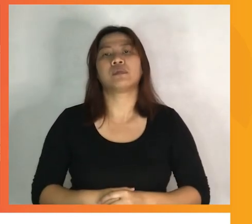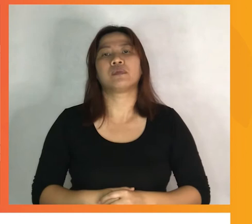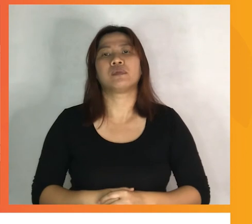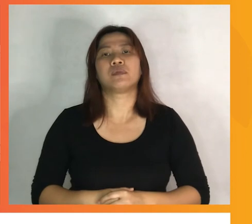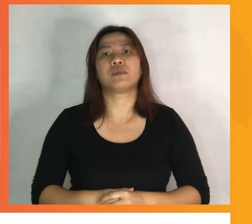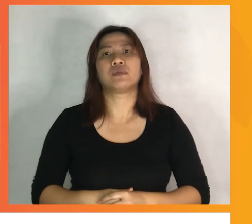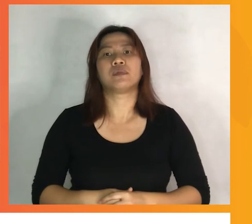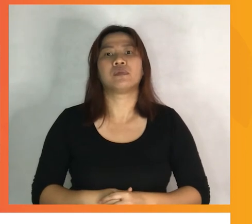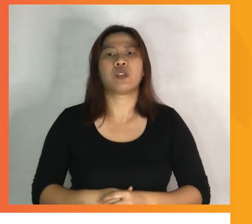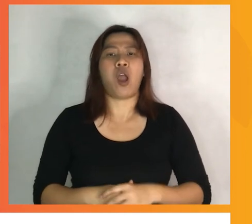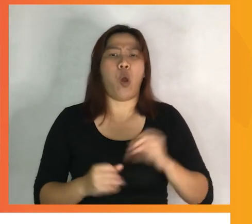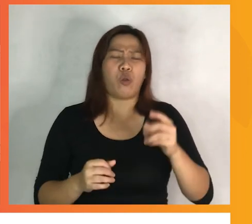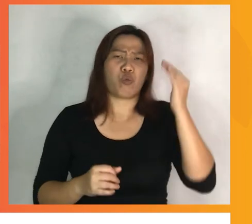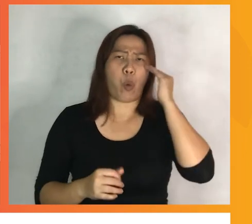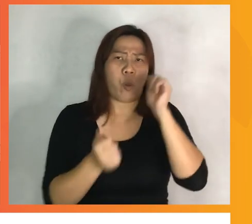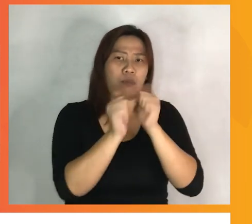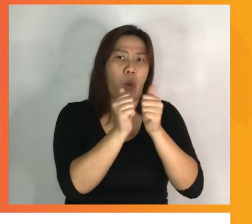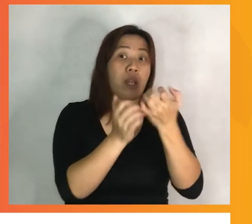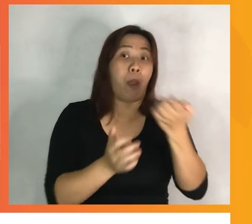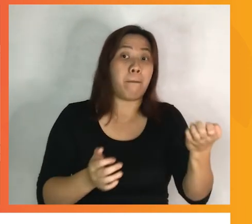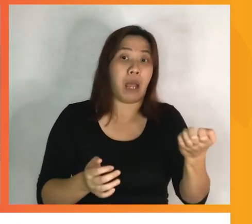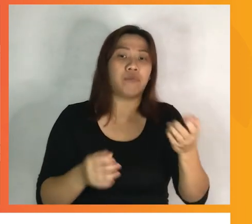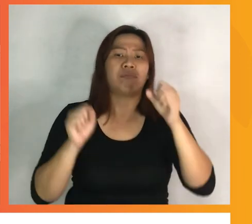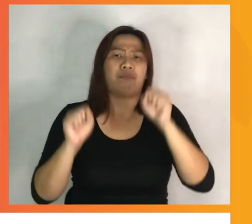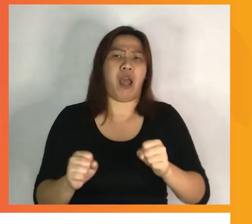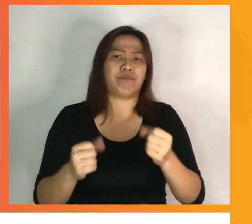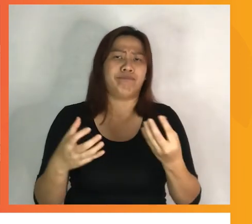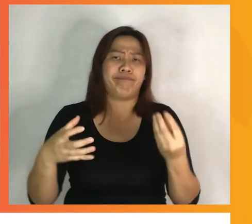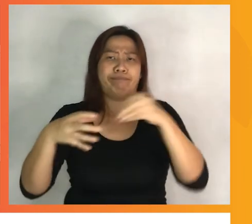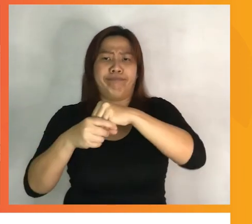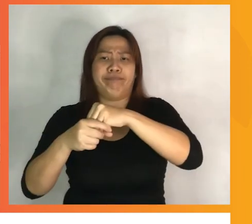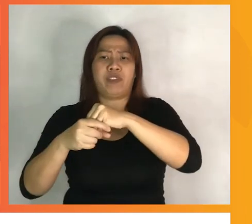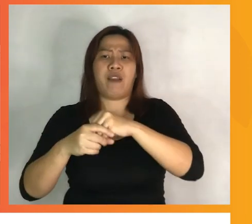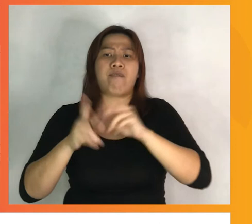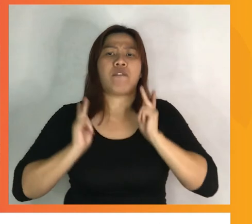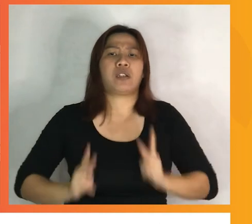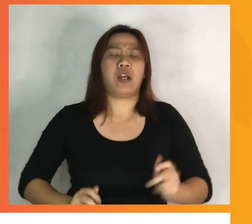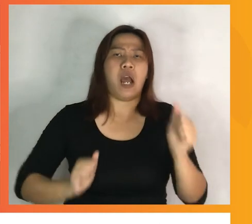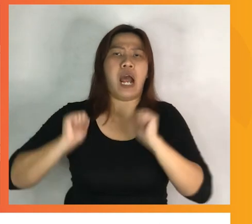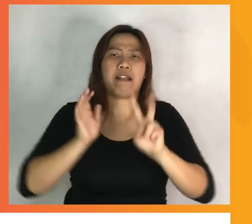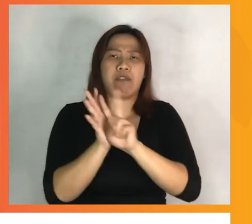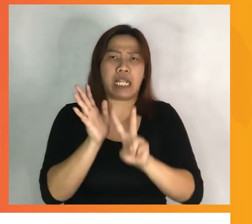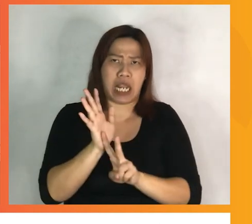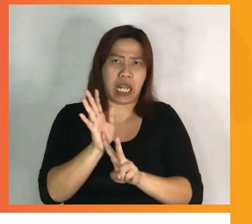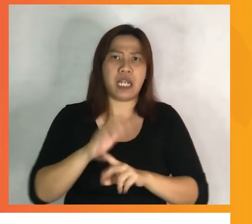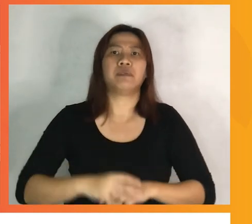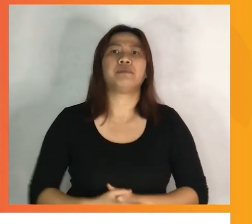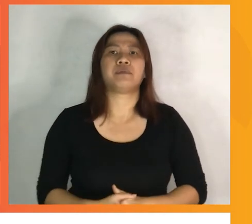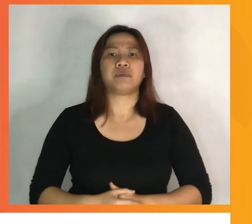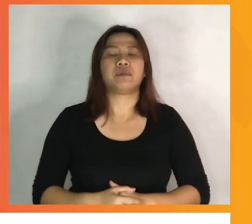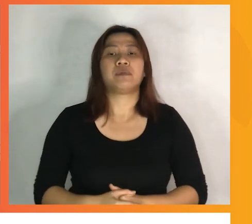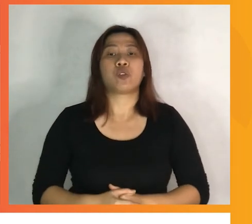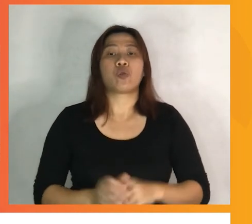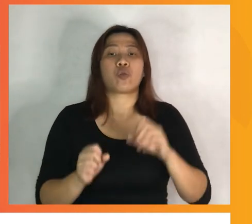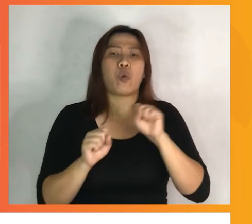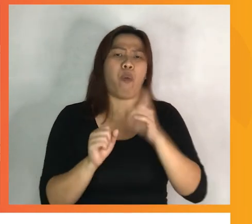challenge. Also, non-sports equipment items can be incorporated into physical activity.